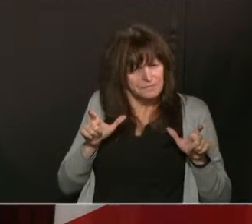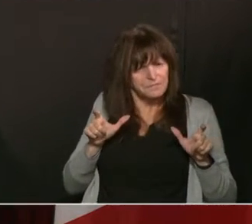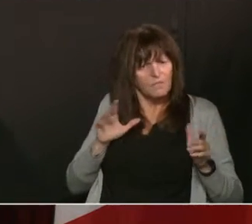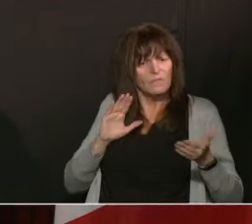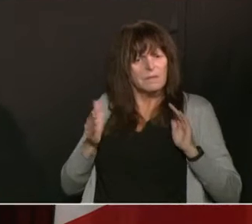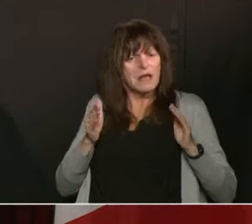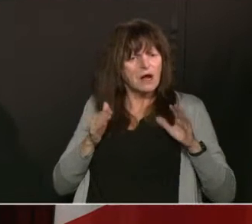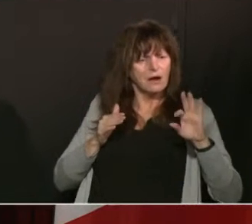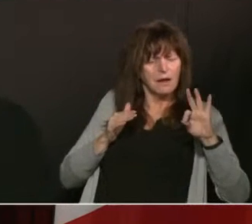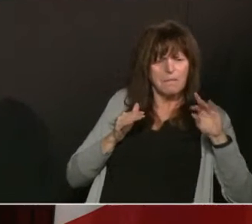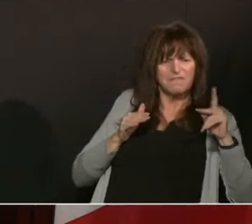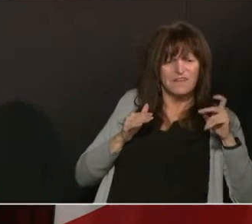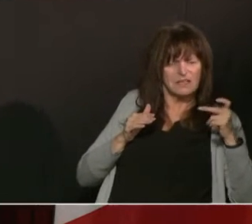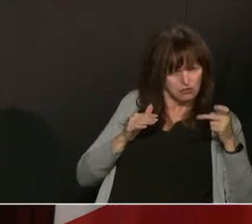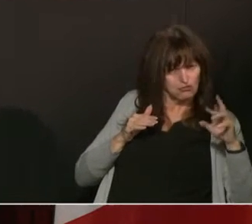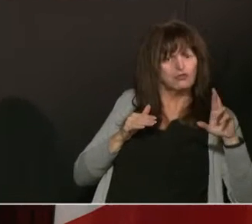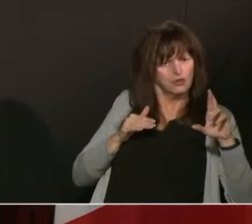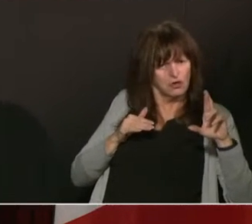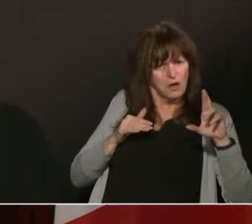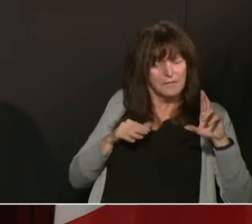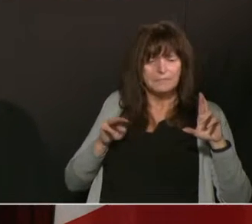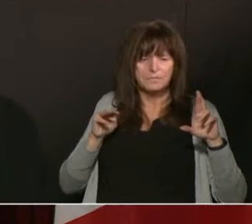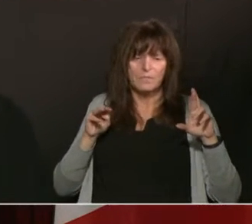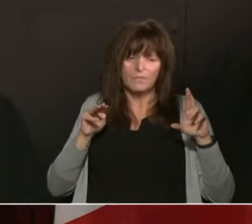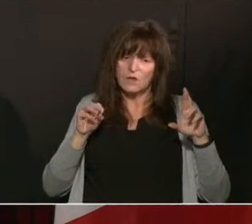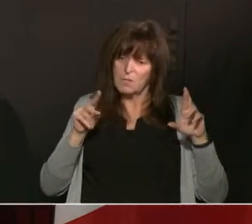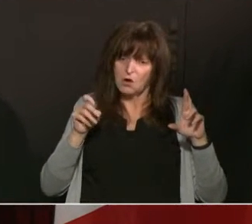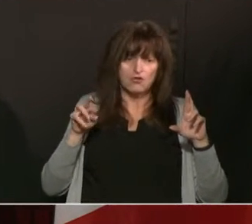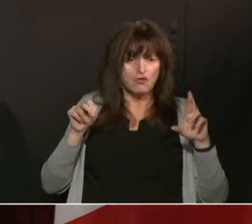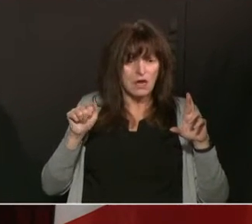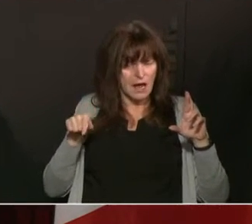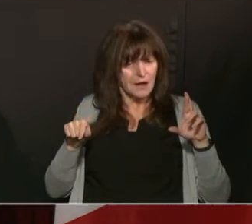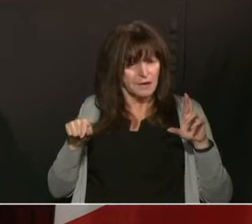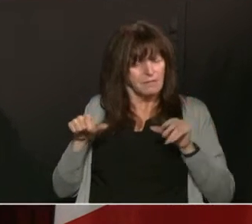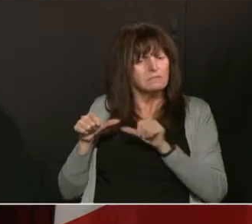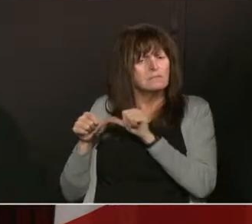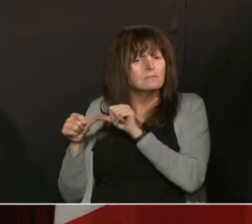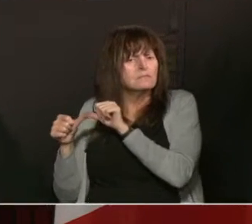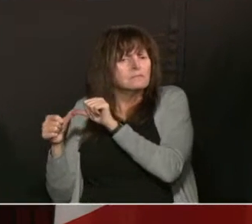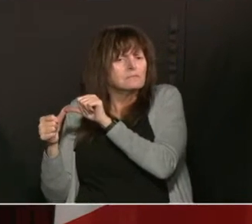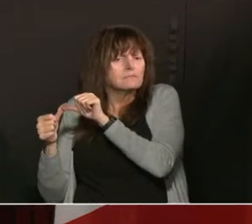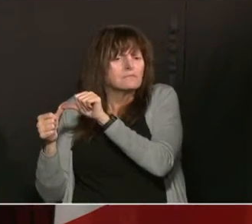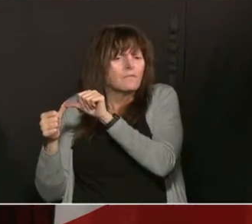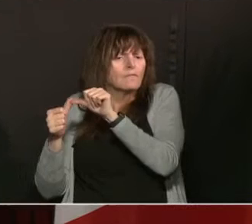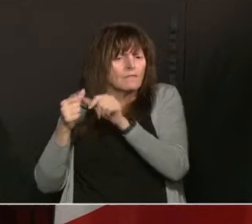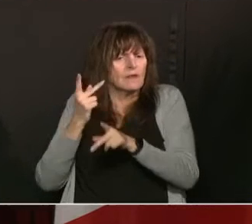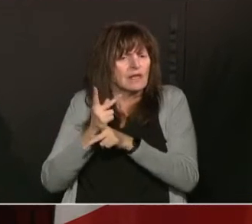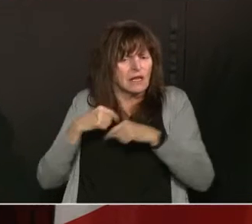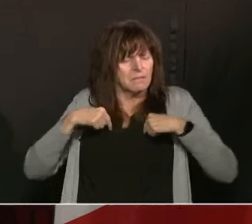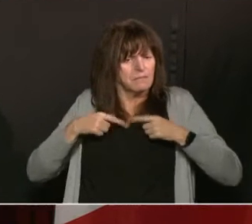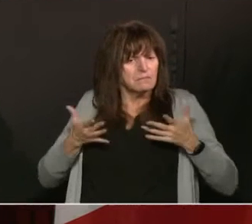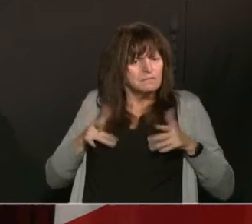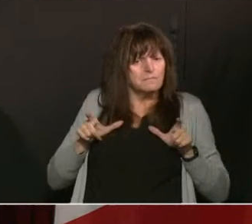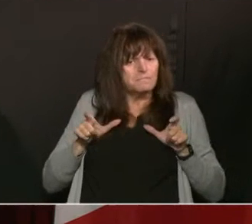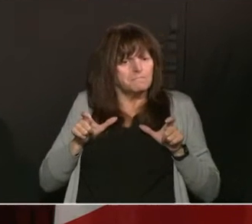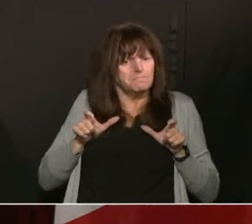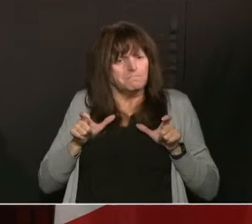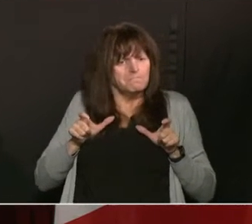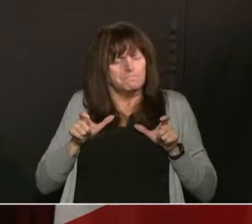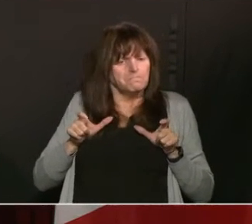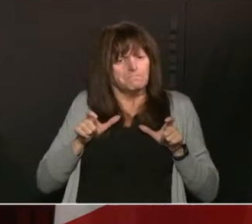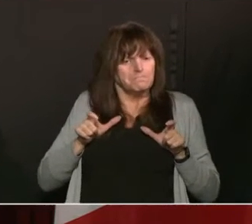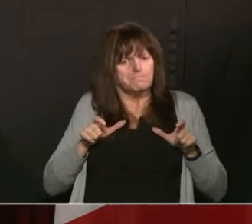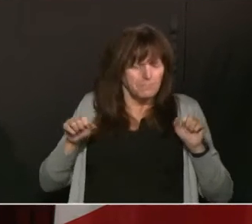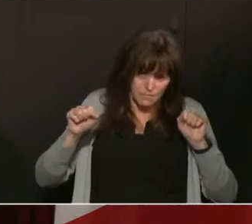provide longer-lasting protection against infection and severe disease. We will be working closely with the